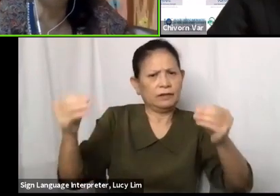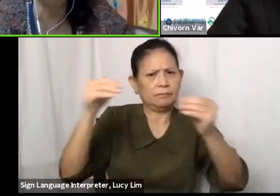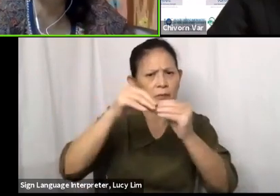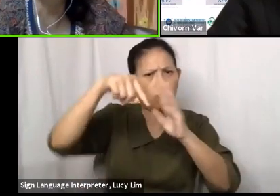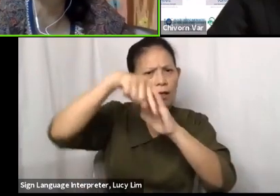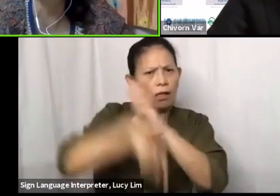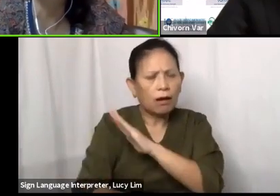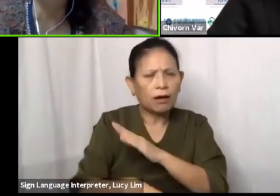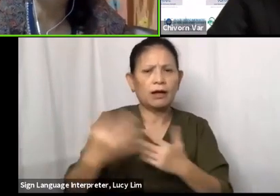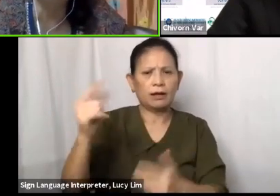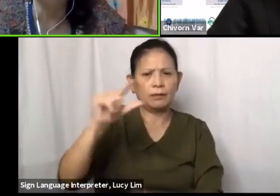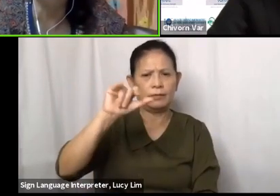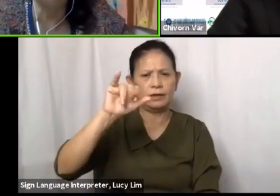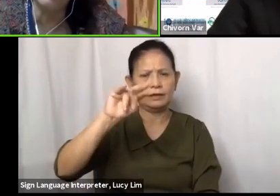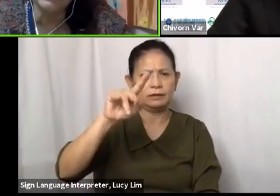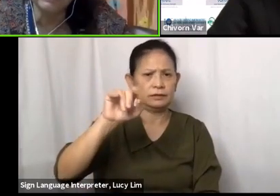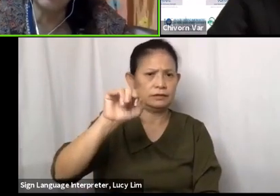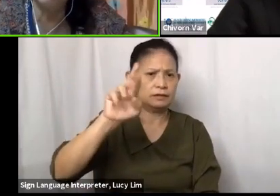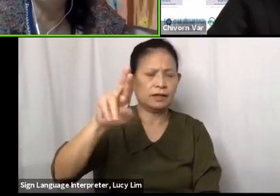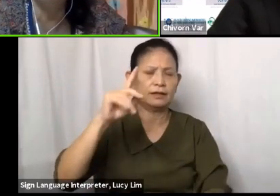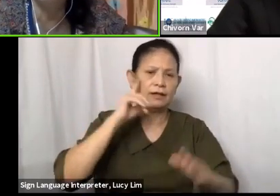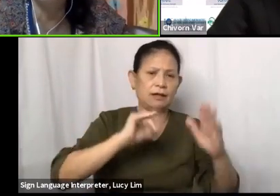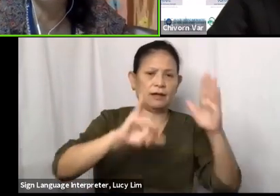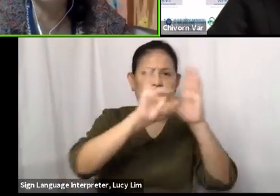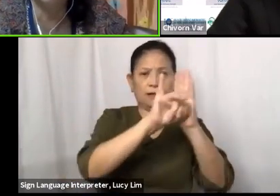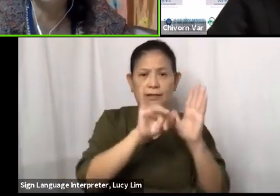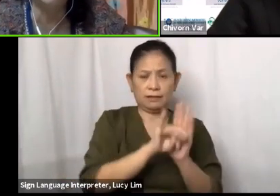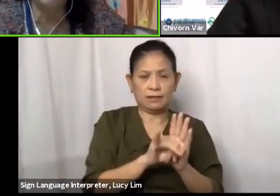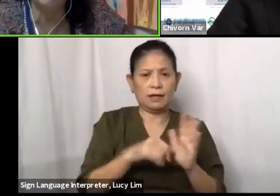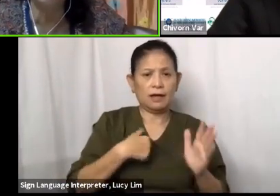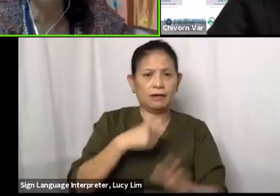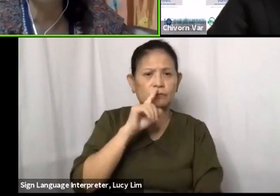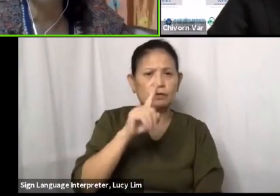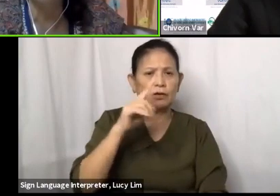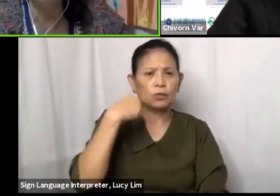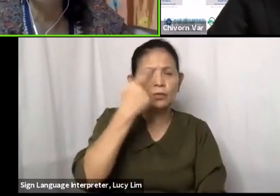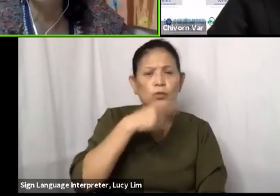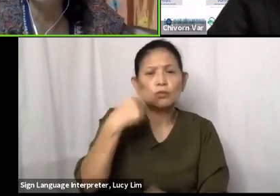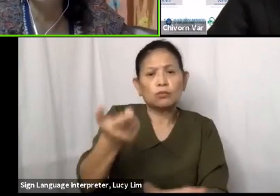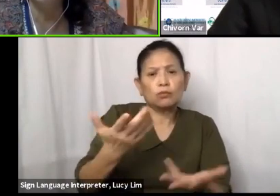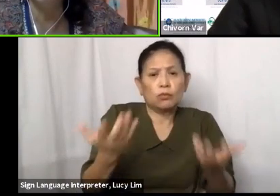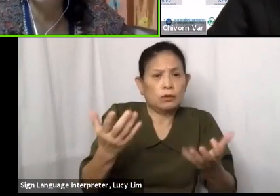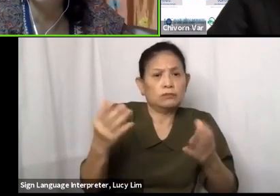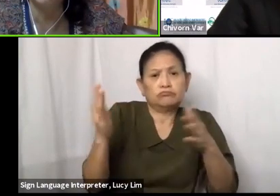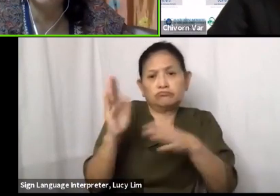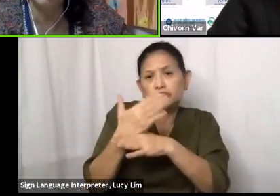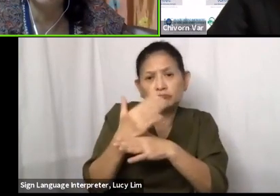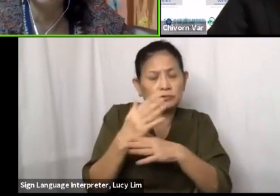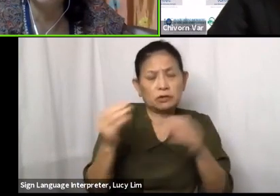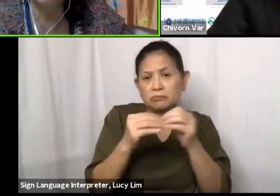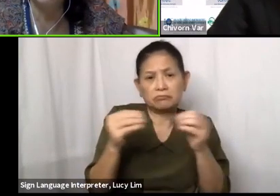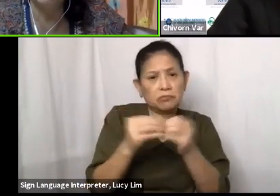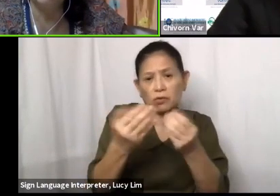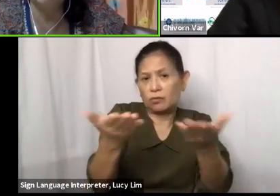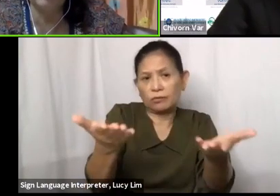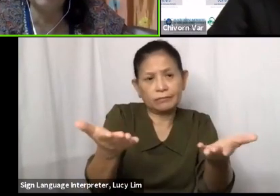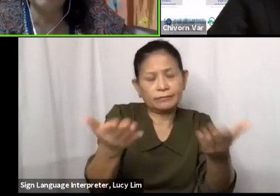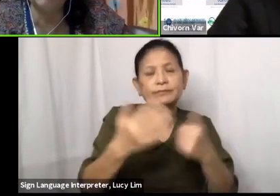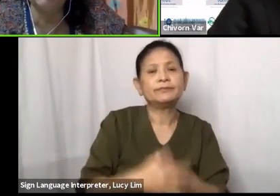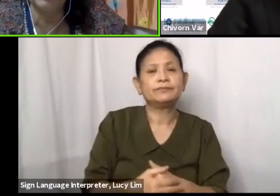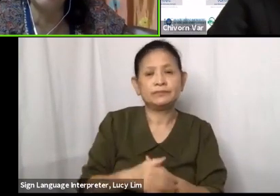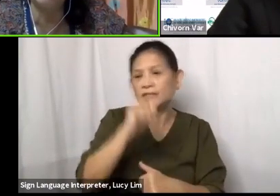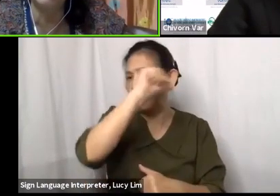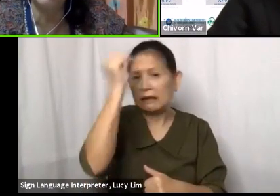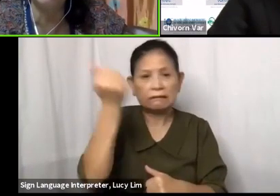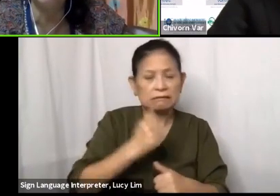the speakers want to share something else, they are free to do so. The floor is theirs. If anybody